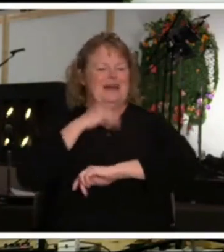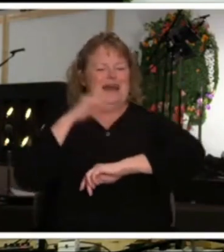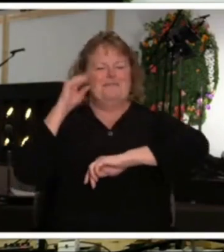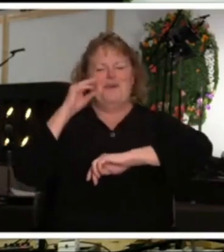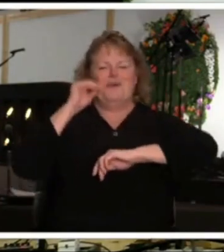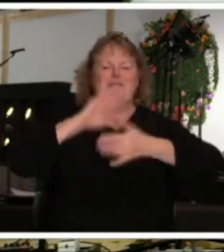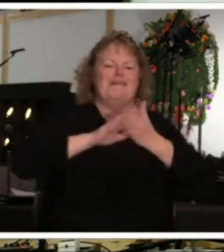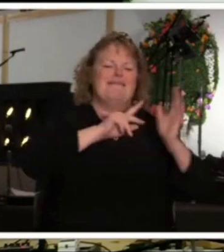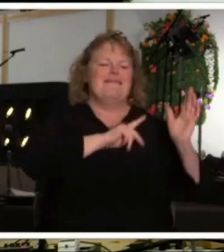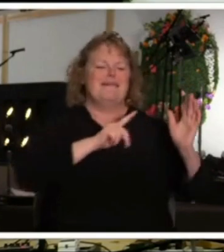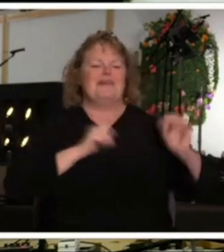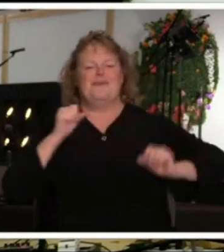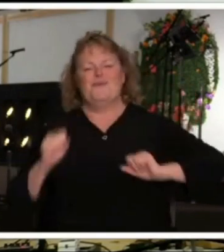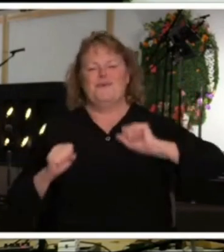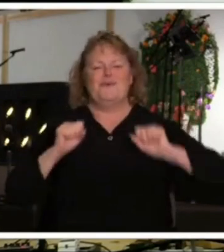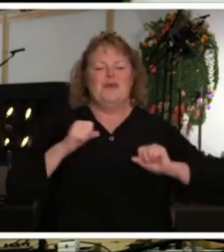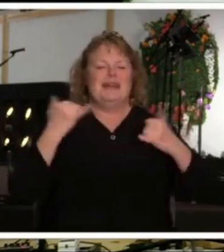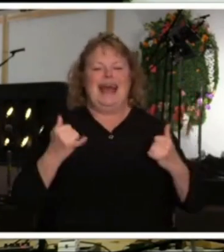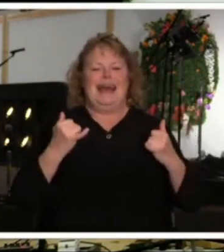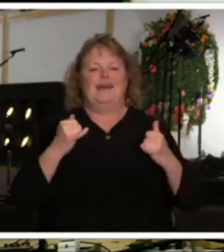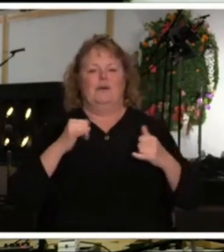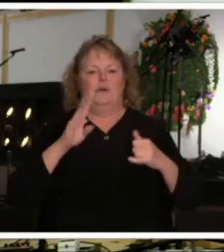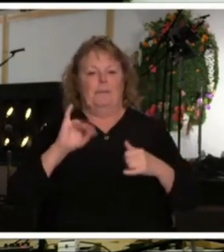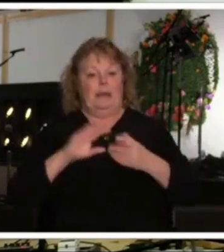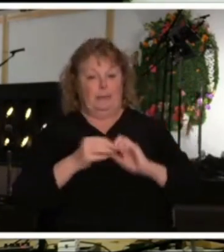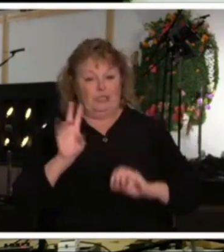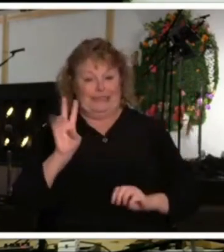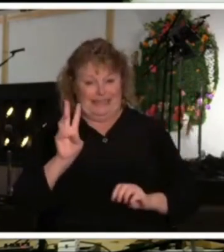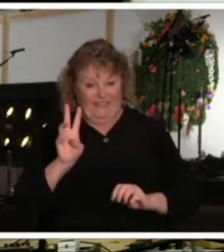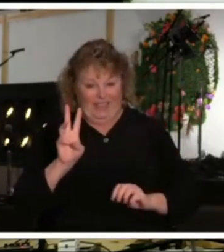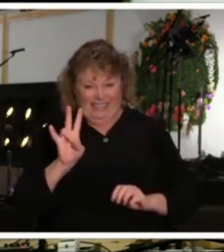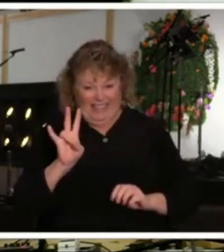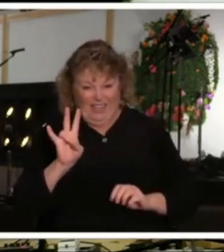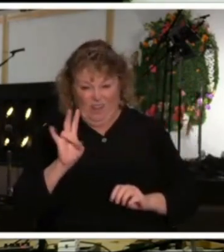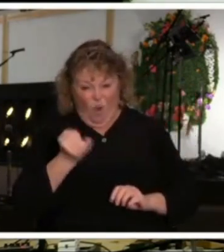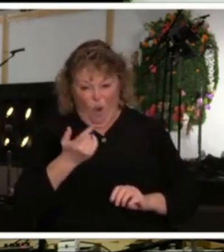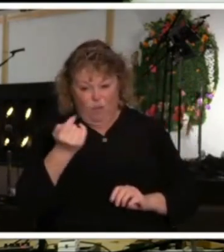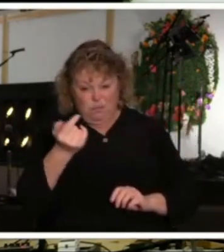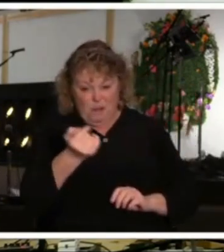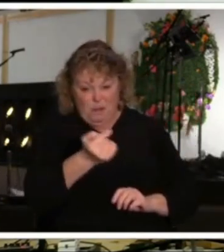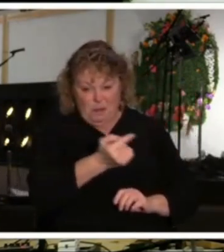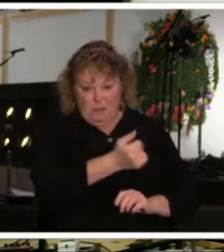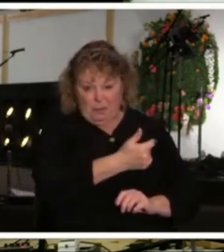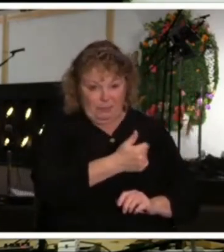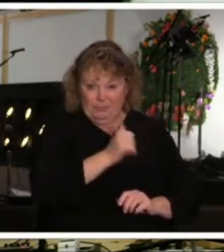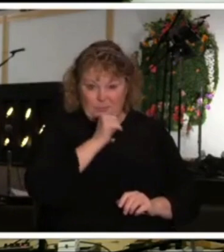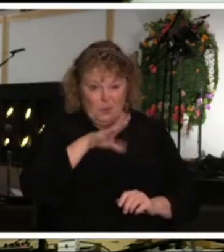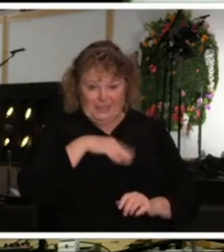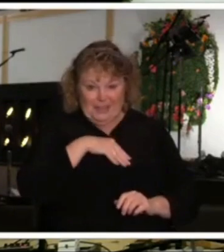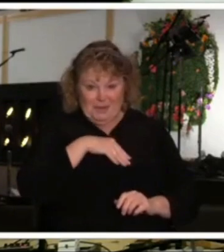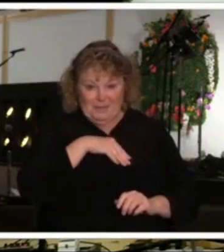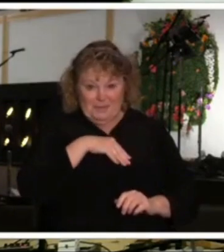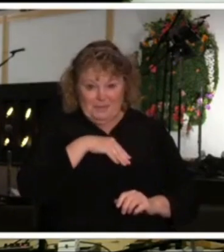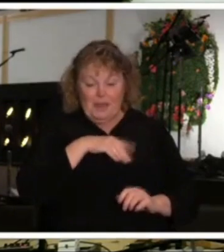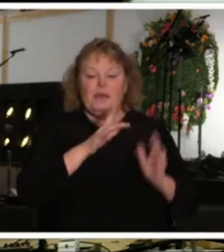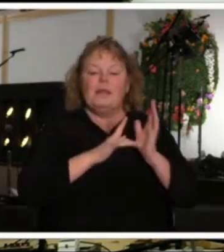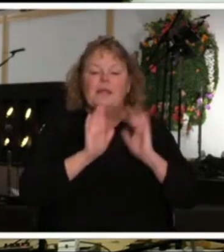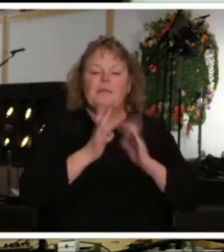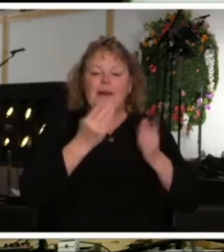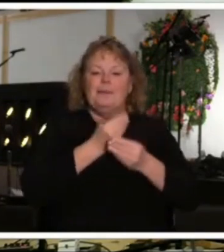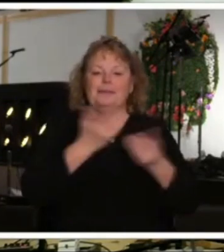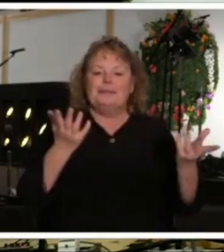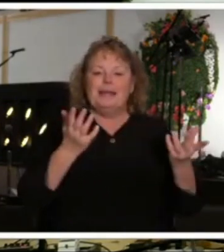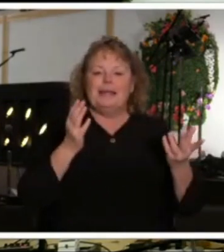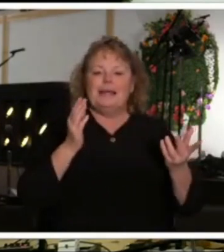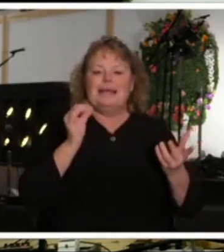about to be king. And then all of a sudden, 0 for 7, no one makes the cut. The Bible says,